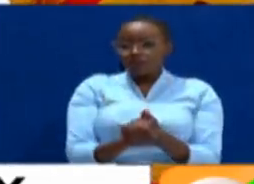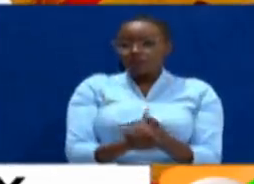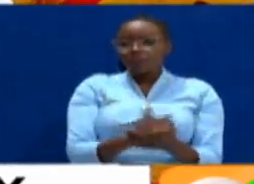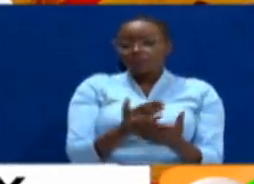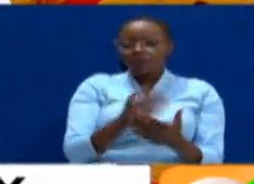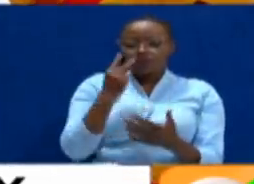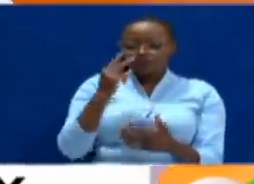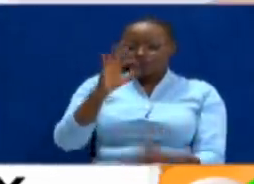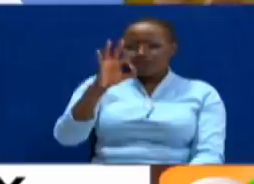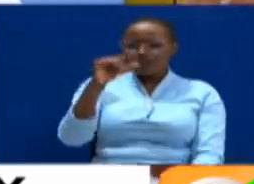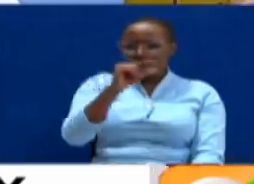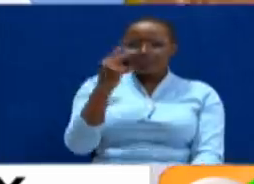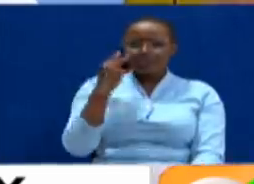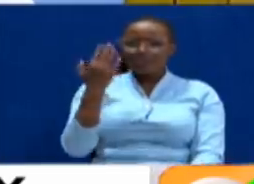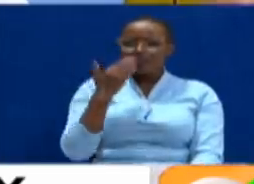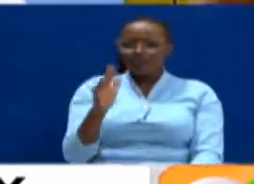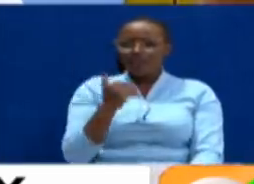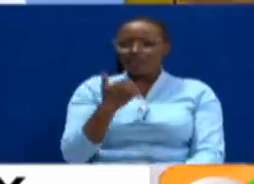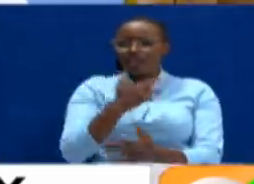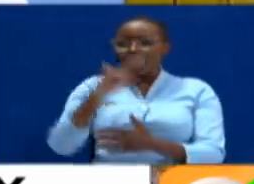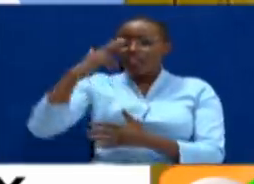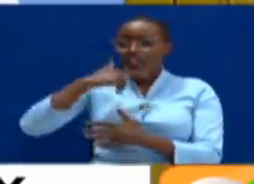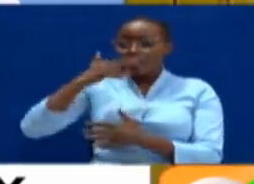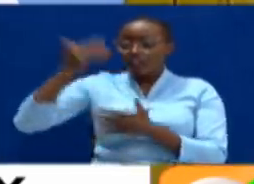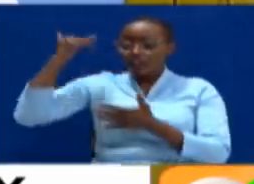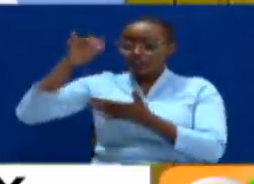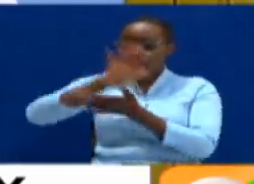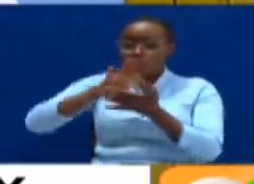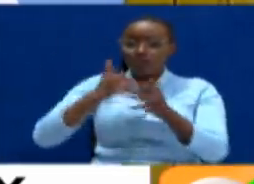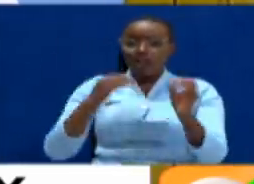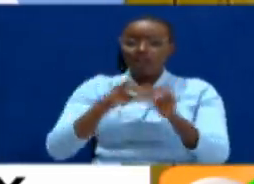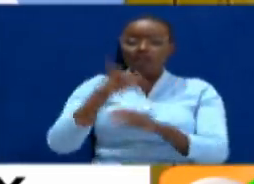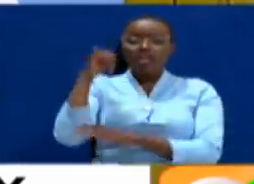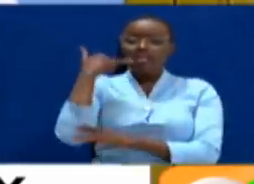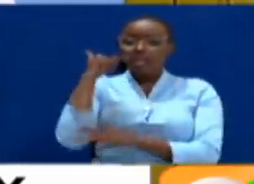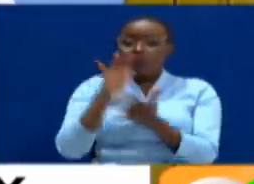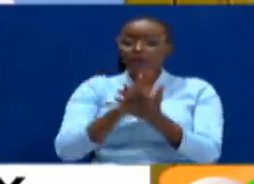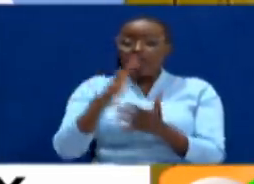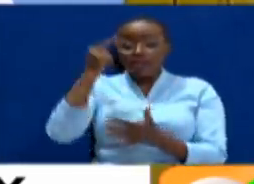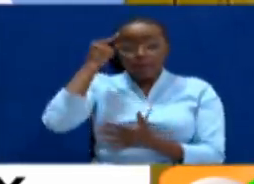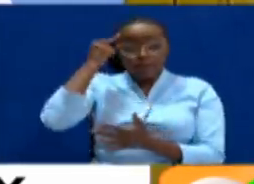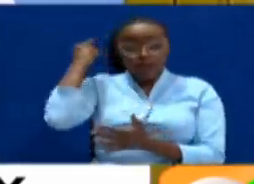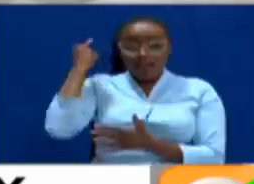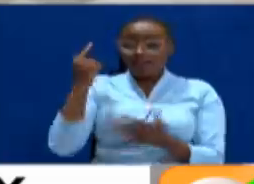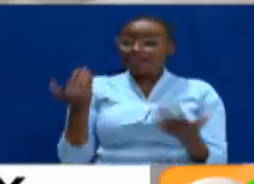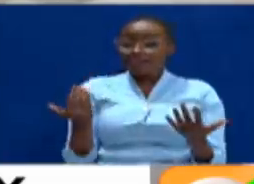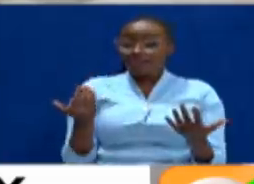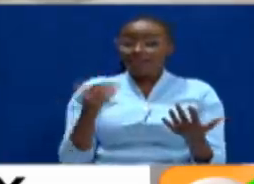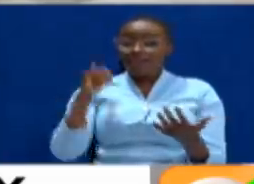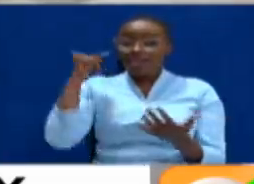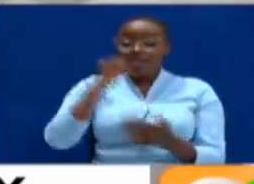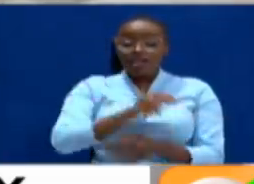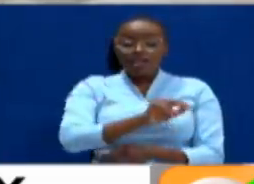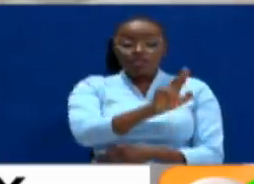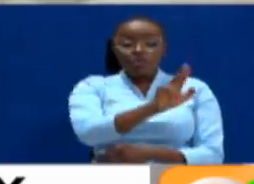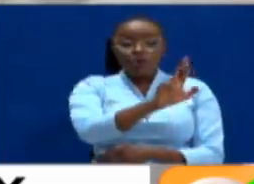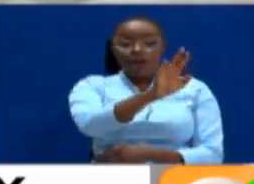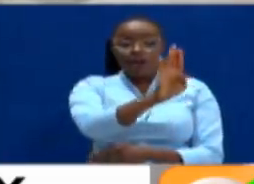Francis, you noticed something. Mm-hmm. There was no red in the backdrop today. Nope. It was yellow and black. It was yellow and black. URP and